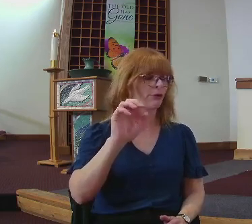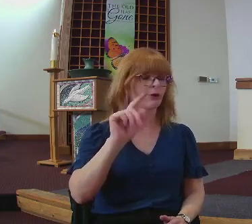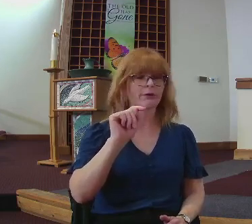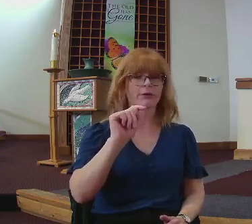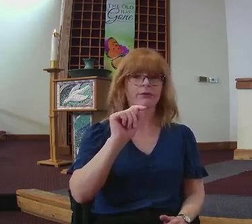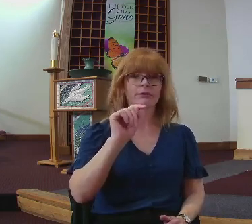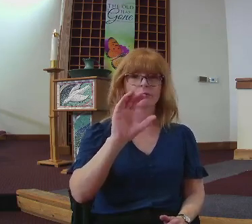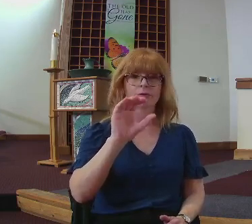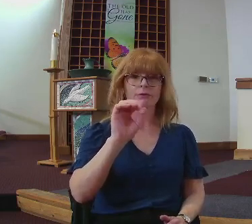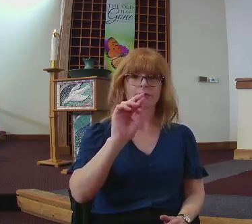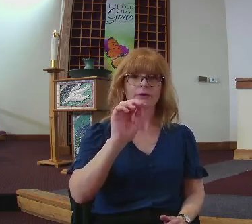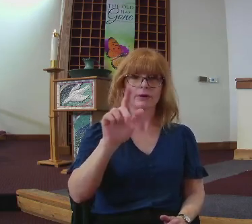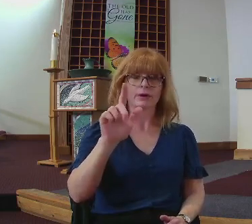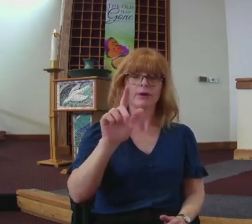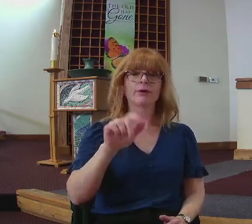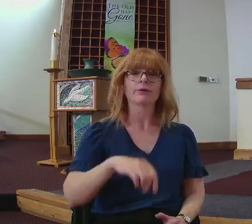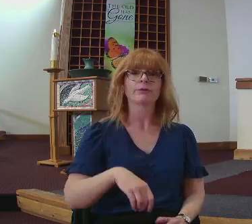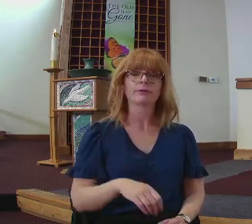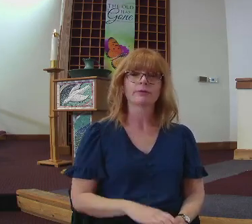Carol,